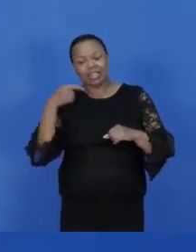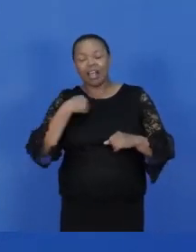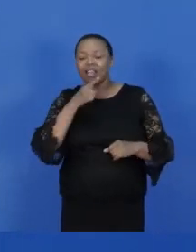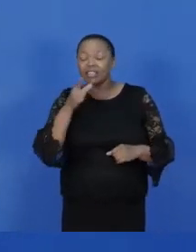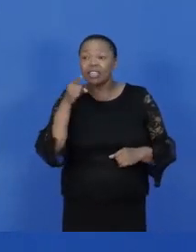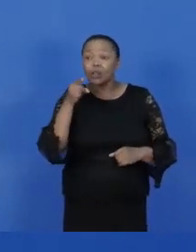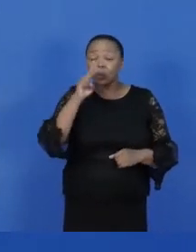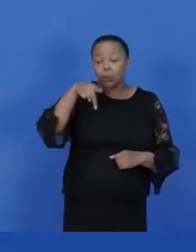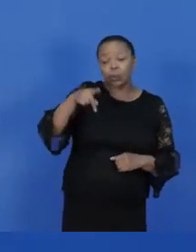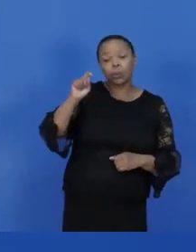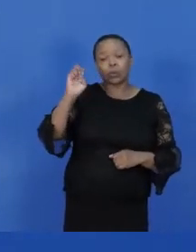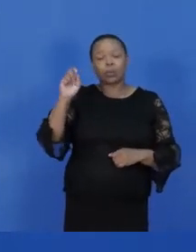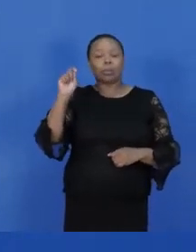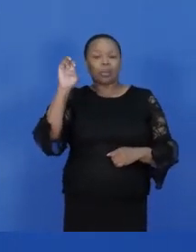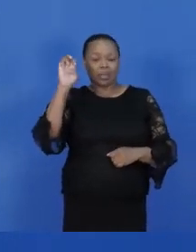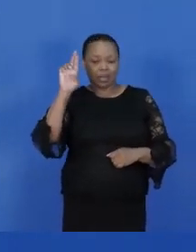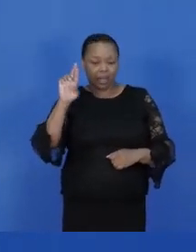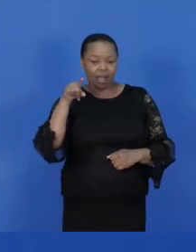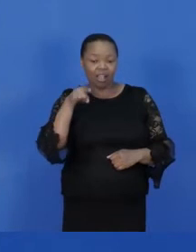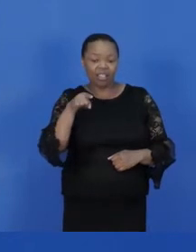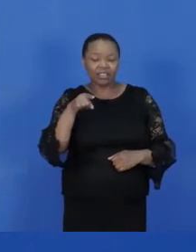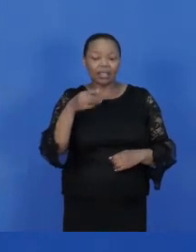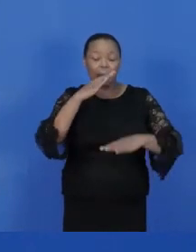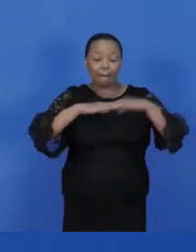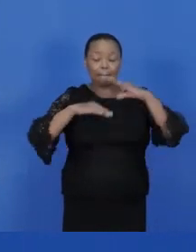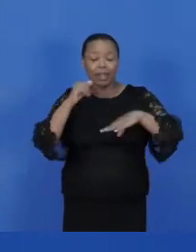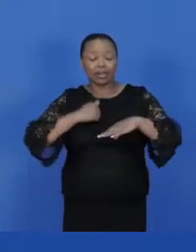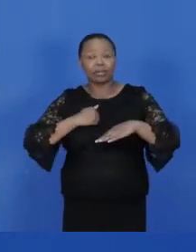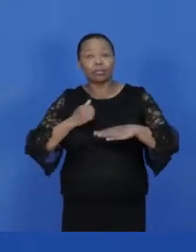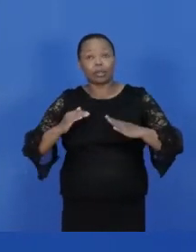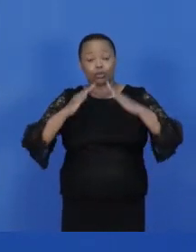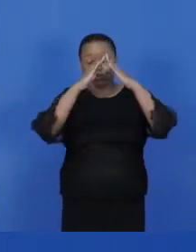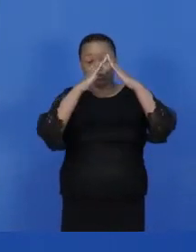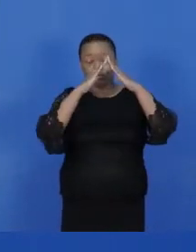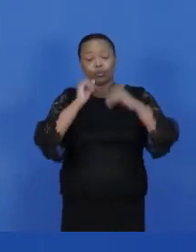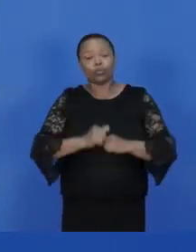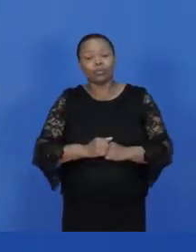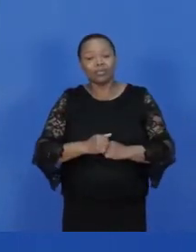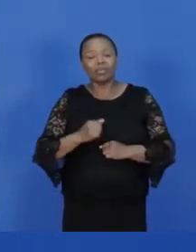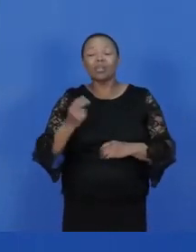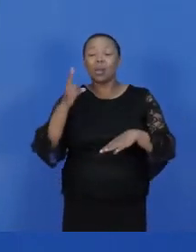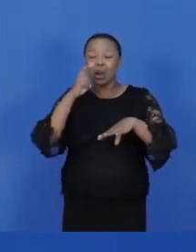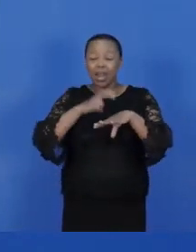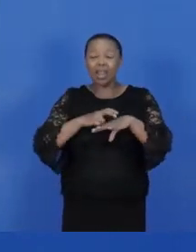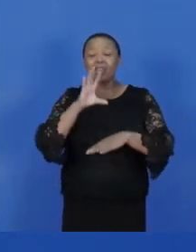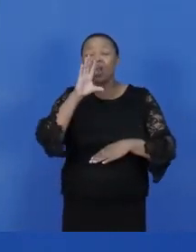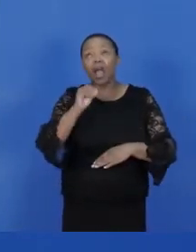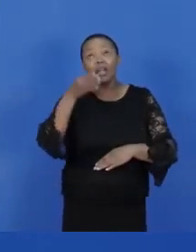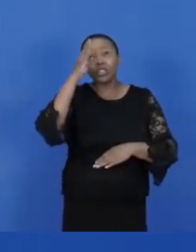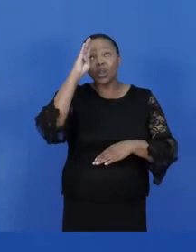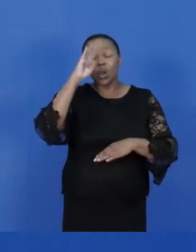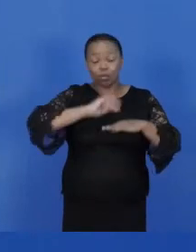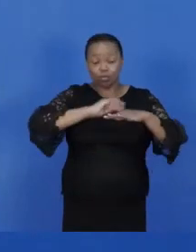that you are Peter, and on this rock I will build my church, and the gates of Hades shall not prevail against you. So we need to ask God protection for the church. You